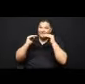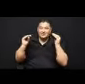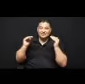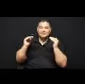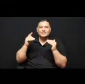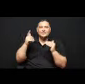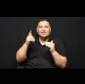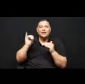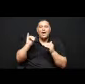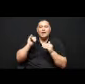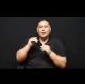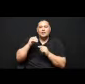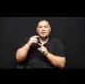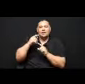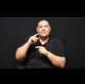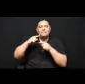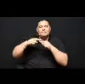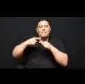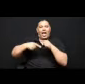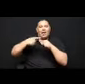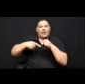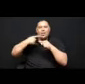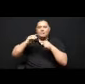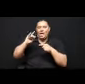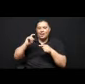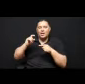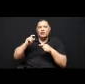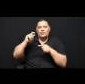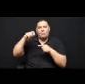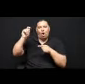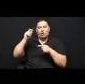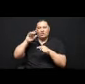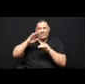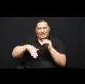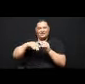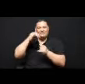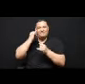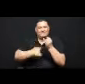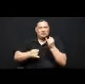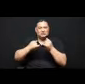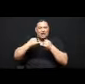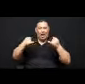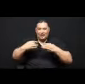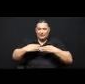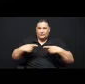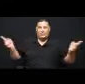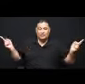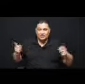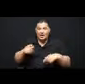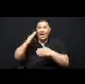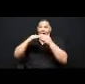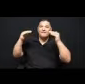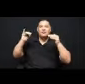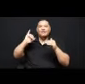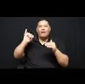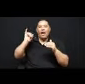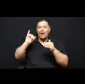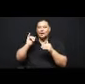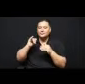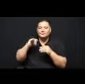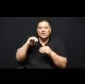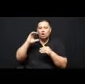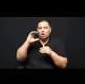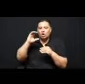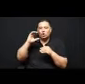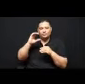line. Let heaven be a chrysalis rather than a butterfly. Let resurrection